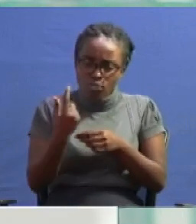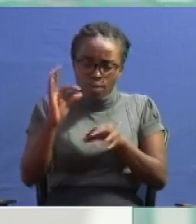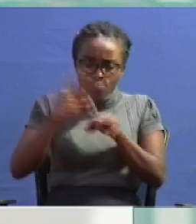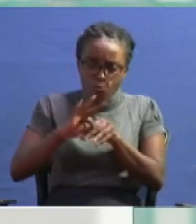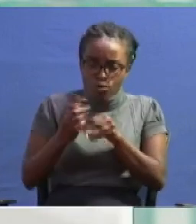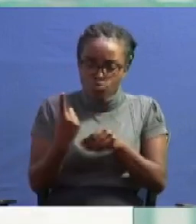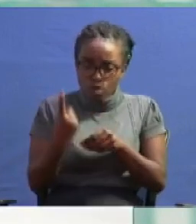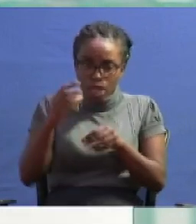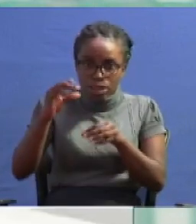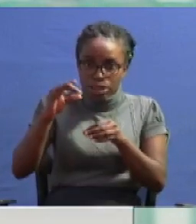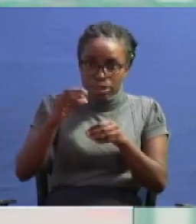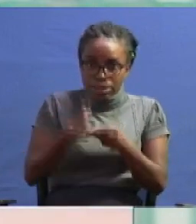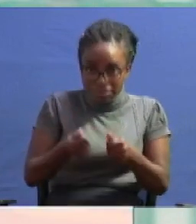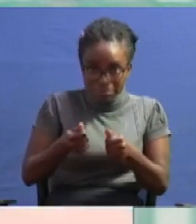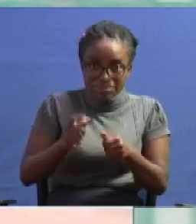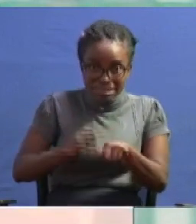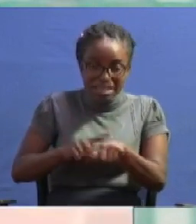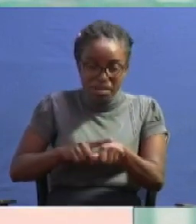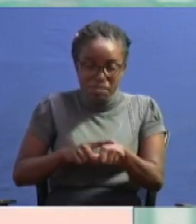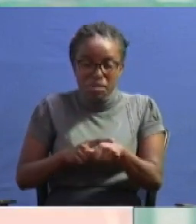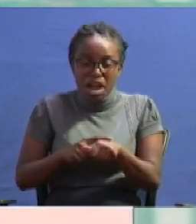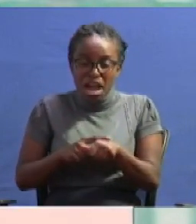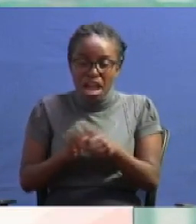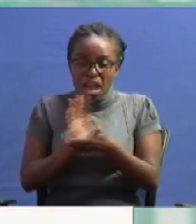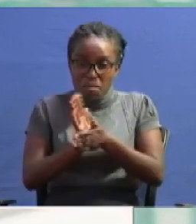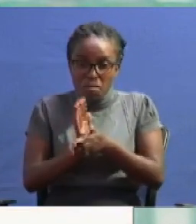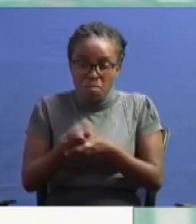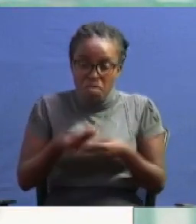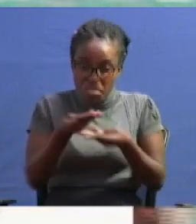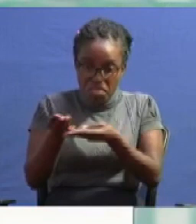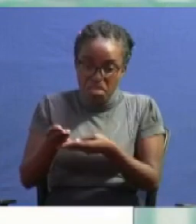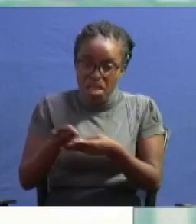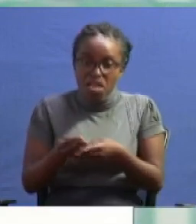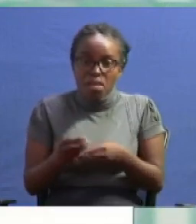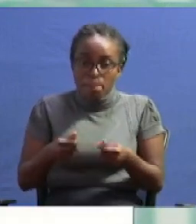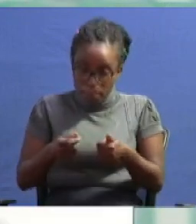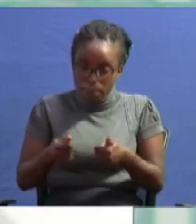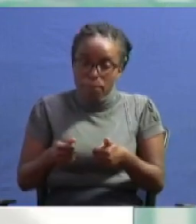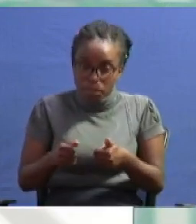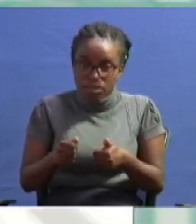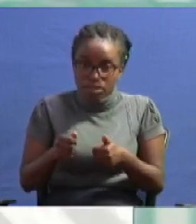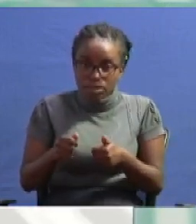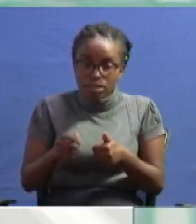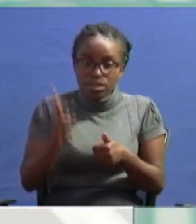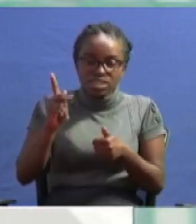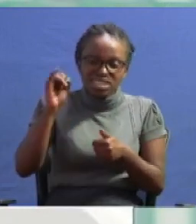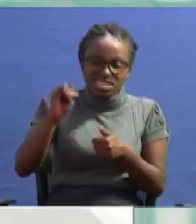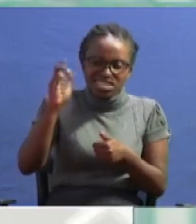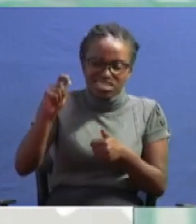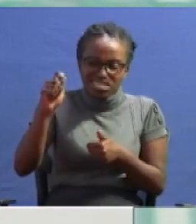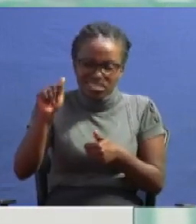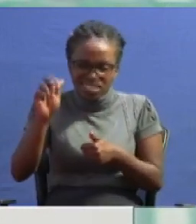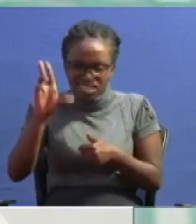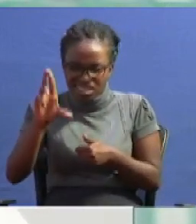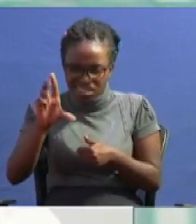one man, one vote, 1 shilling basis, it means that if I get a shilling in Kitale, you get a shilling in Kisumu, someone else gets